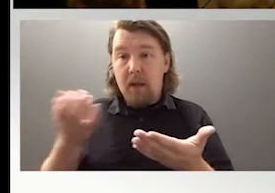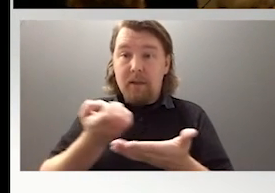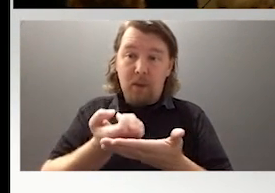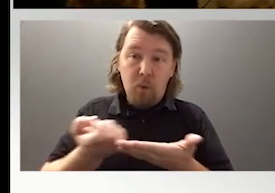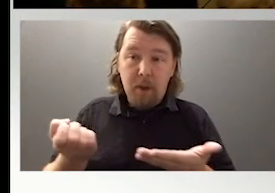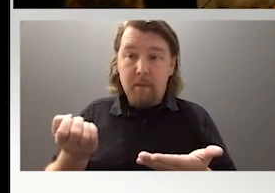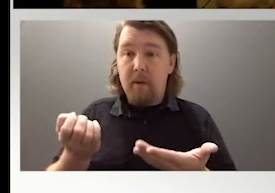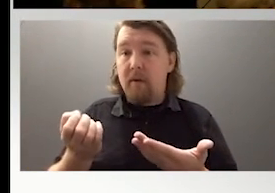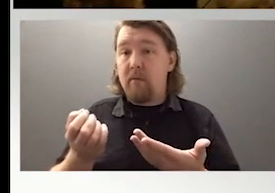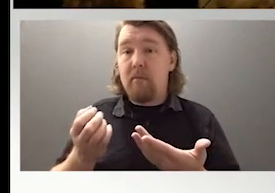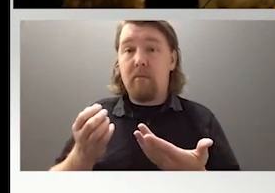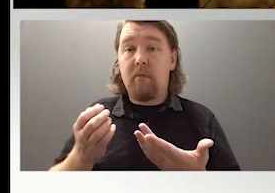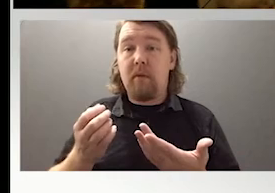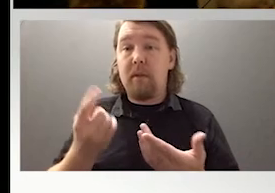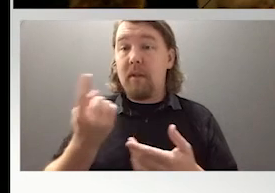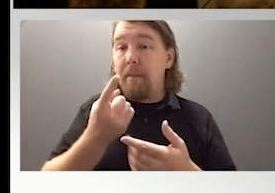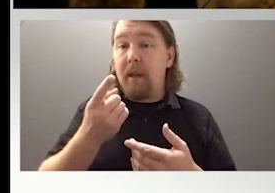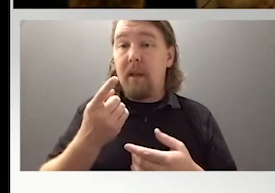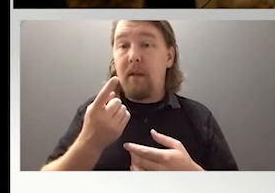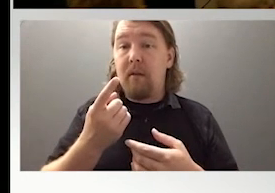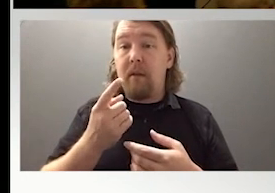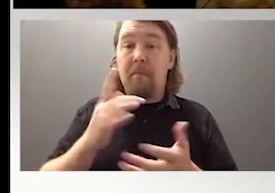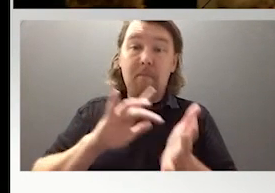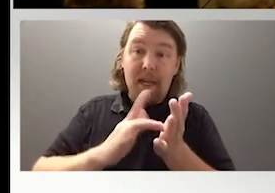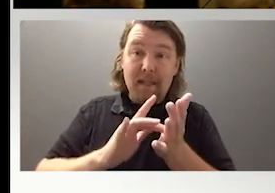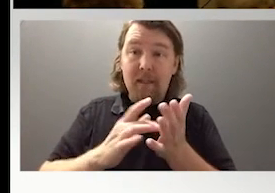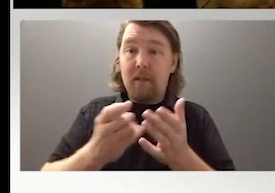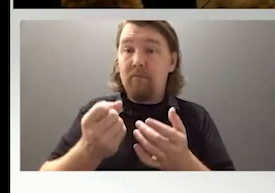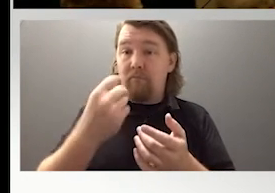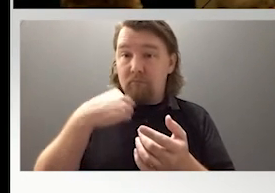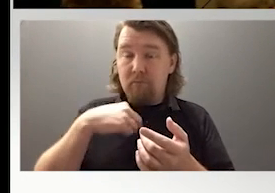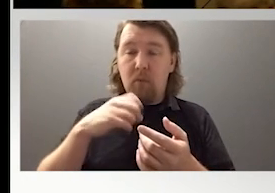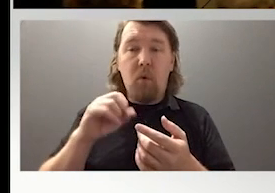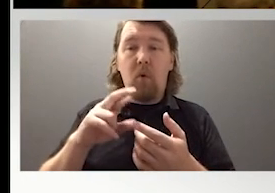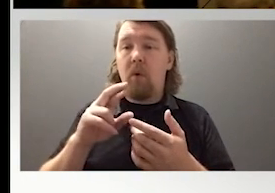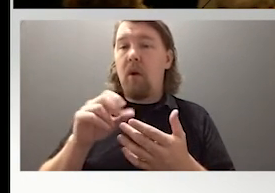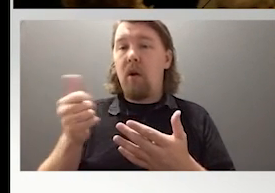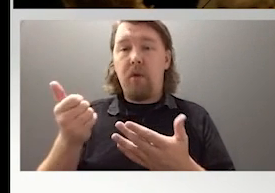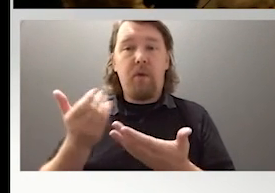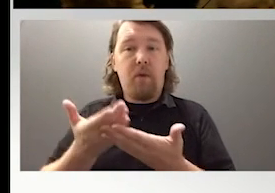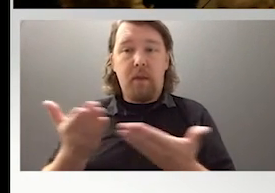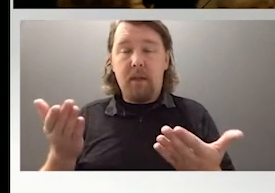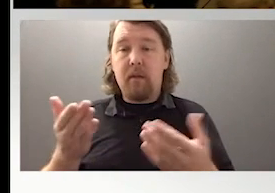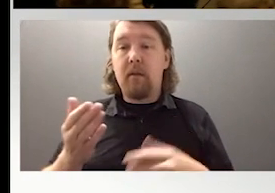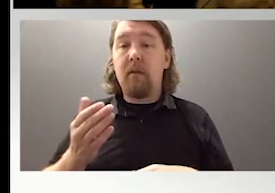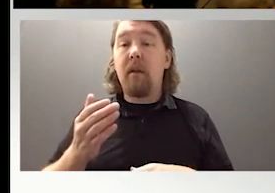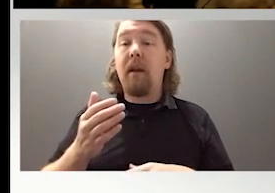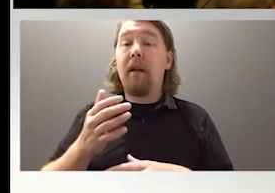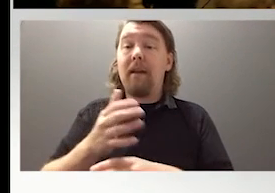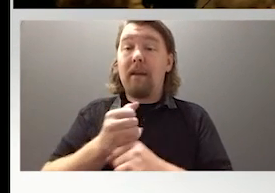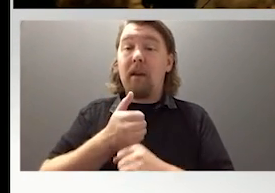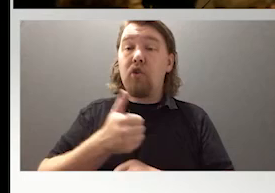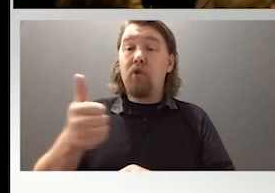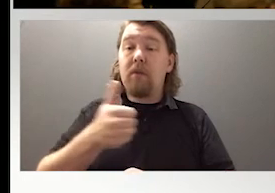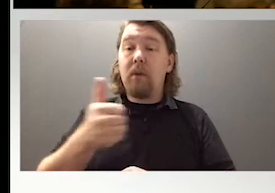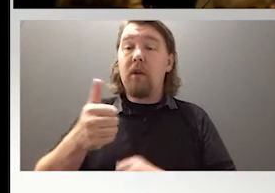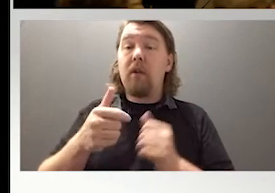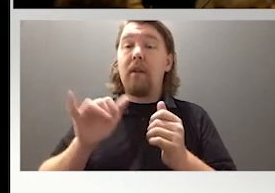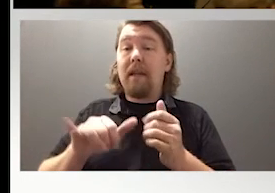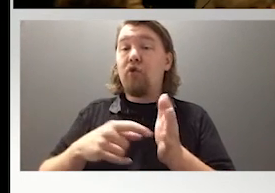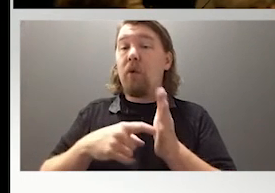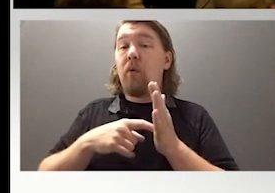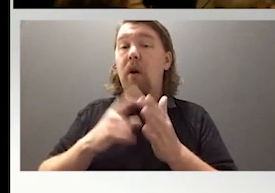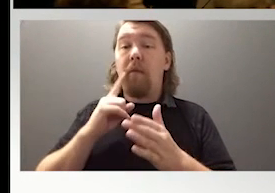and equipment, whether it's consumable medical supplies and things of that nature, and receive transportation required